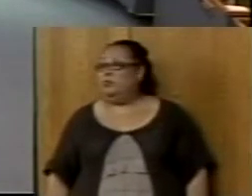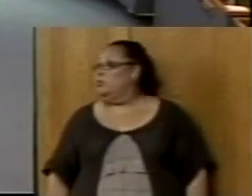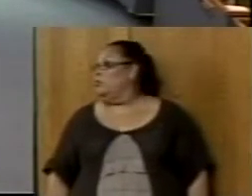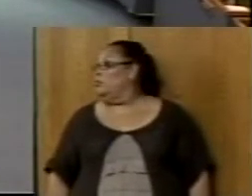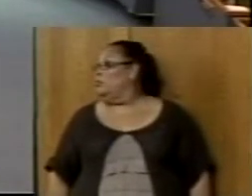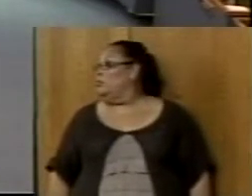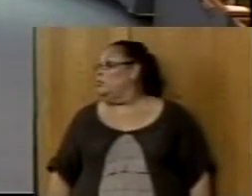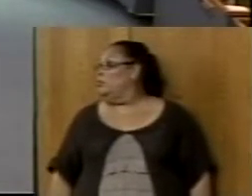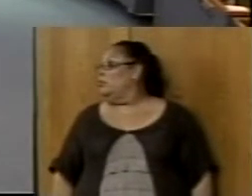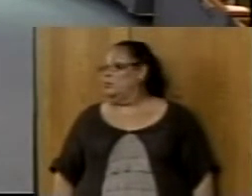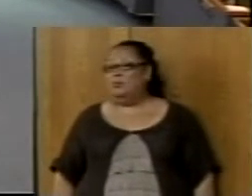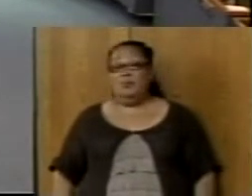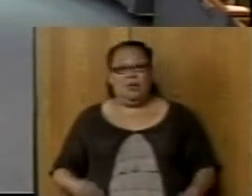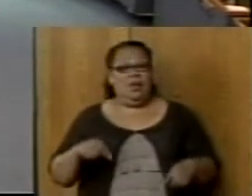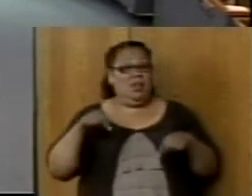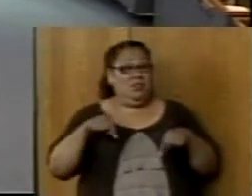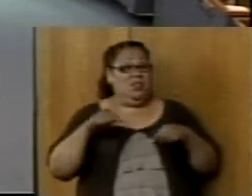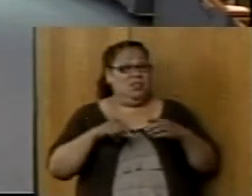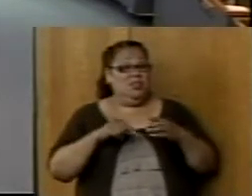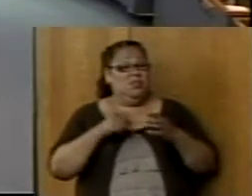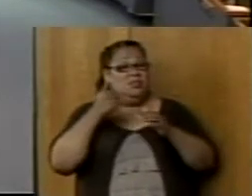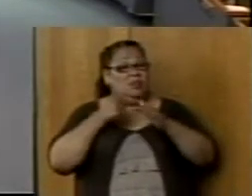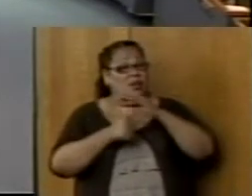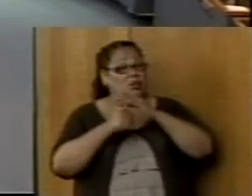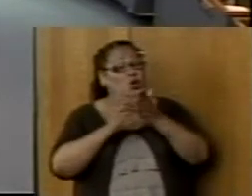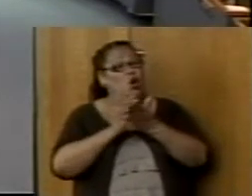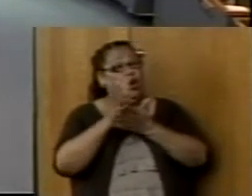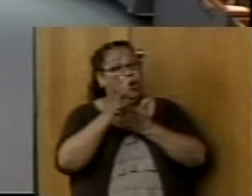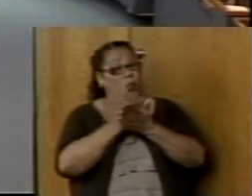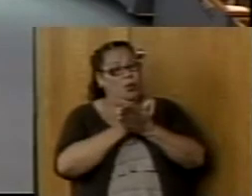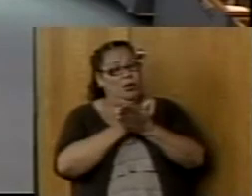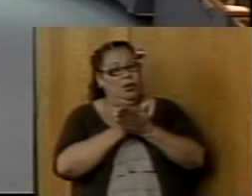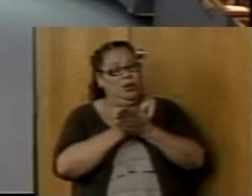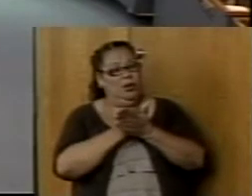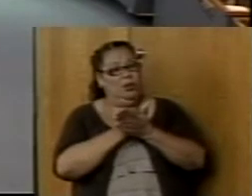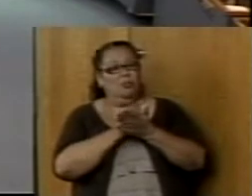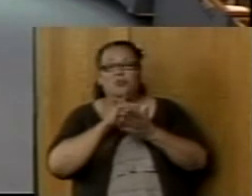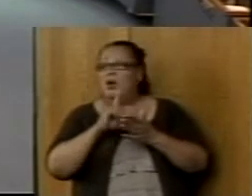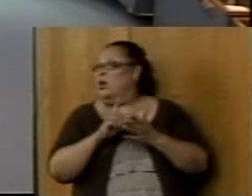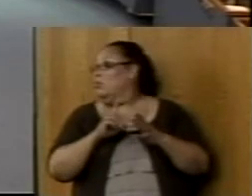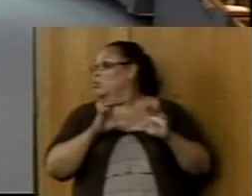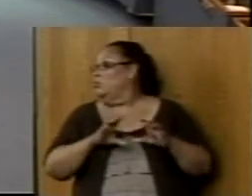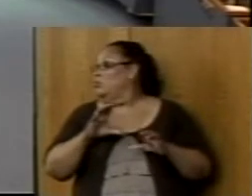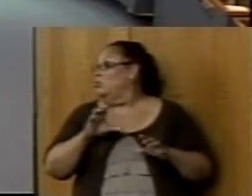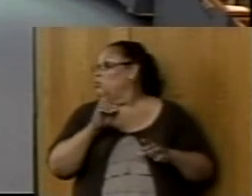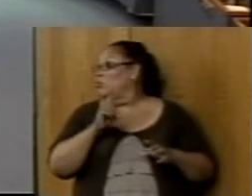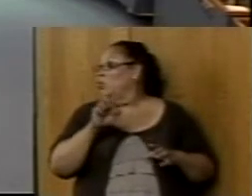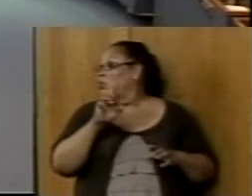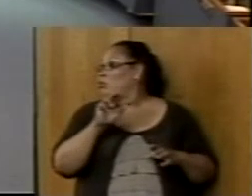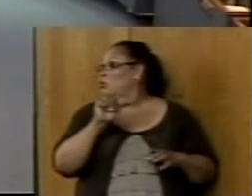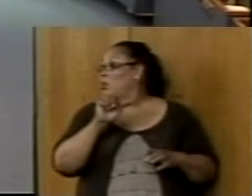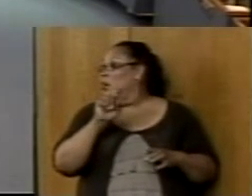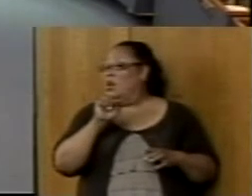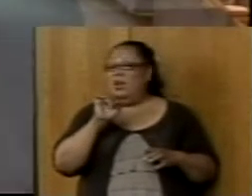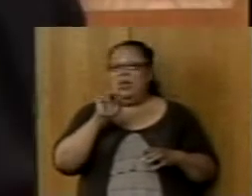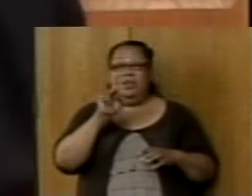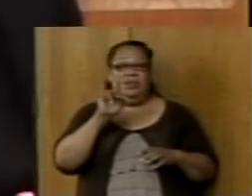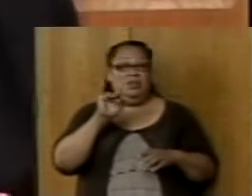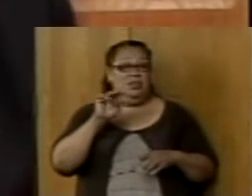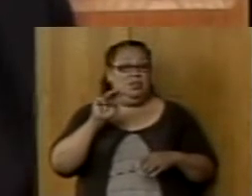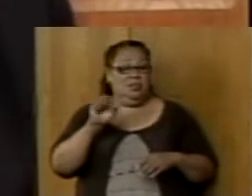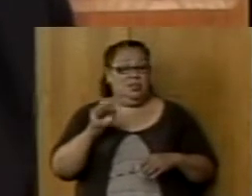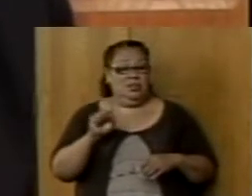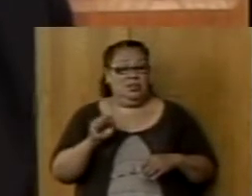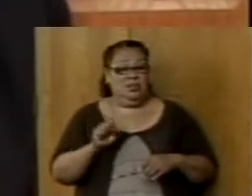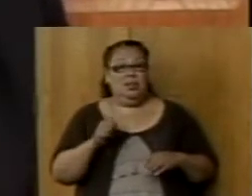Atkinson, because this is under the curriculum and instruction area for actual activity. So, Dr. Atkinson. Thank you, Dr. Montoya,